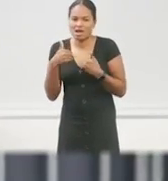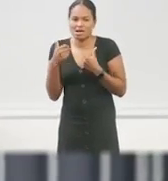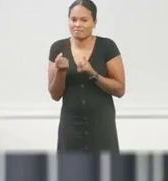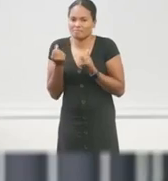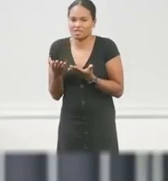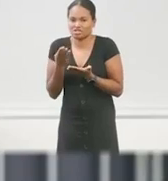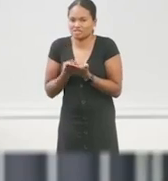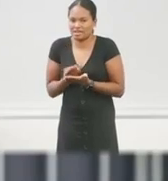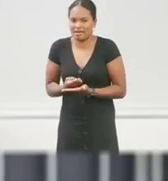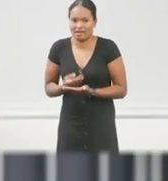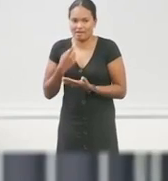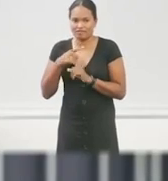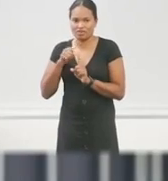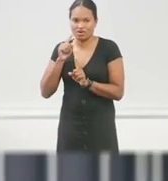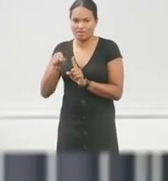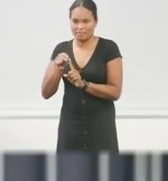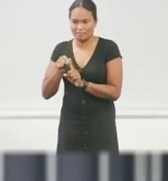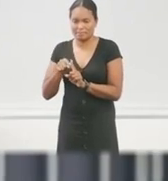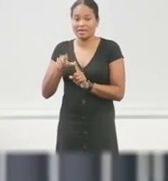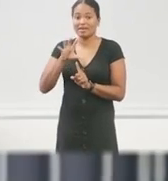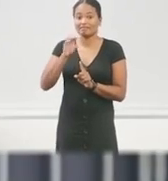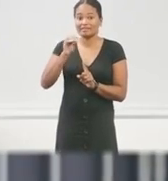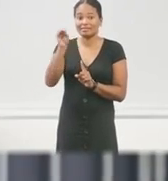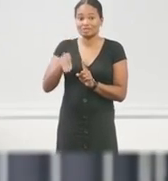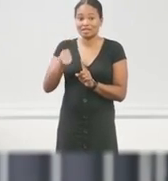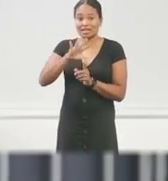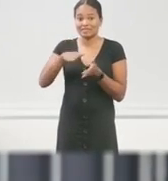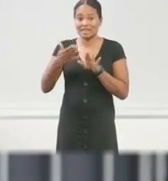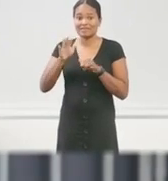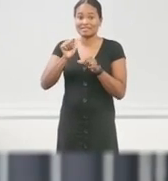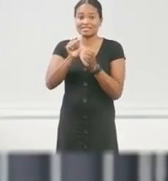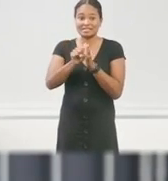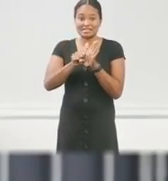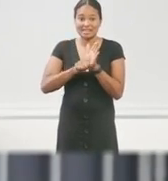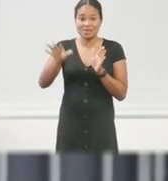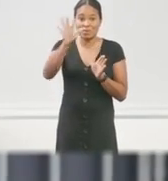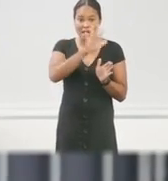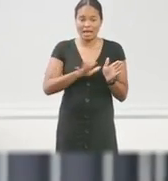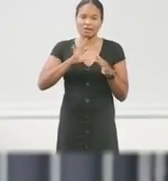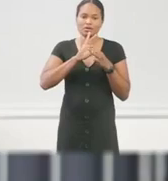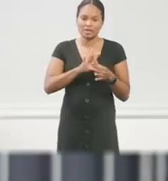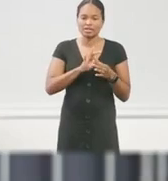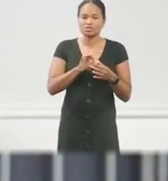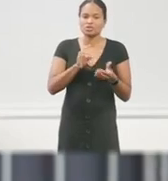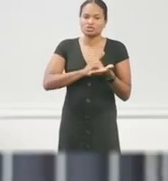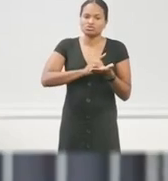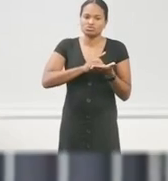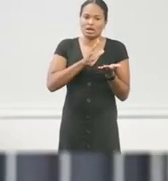in our data set, we know that around 50% of the deaths statewide have some sort of substance use when they died.